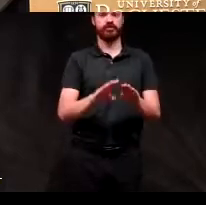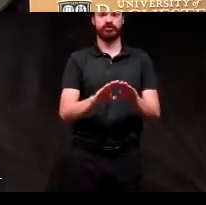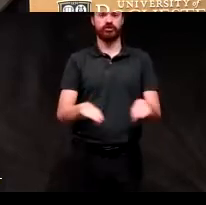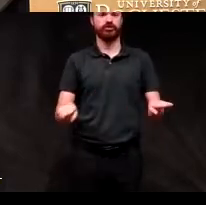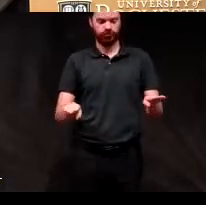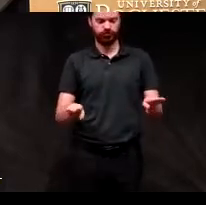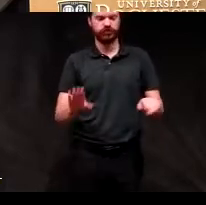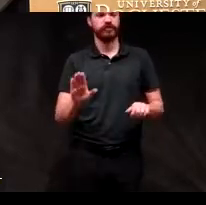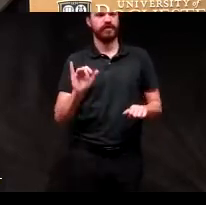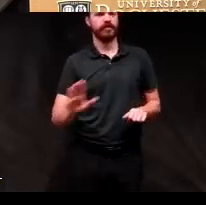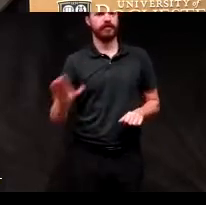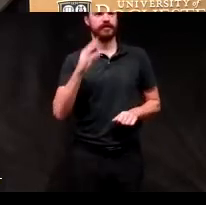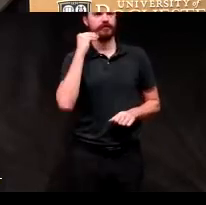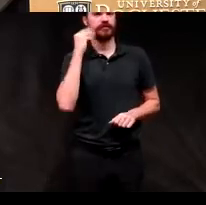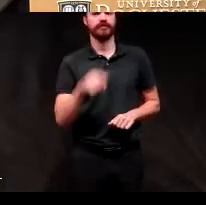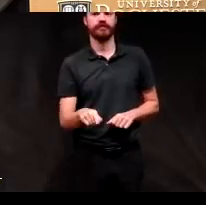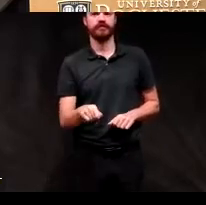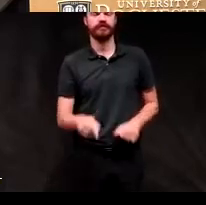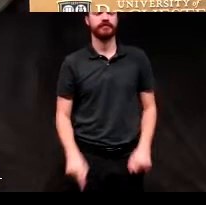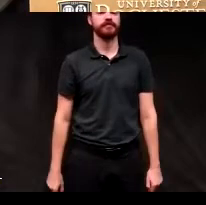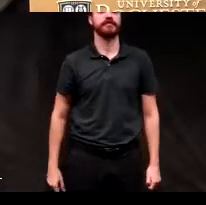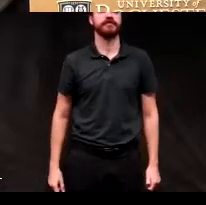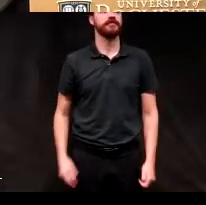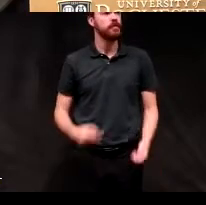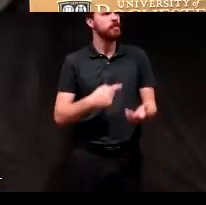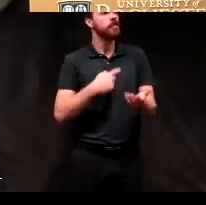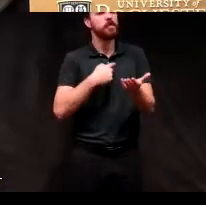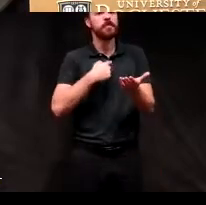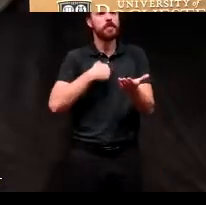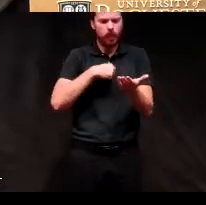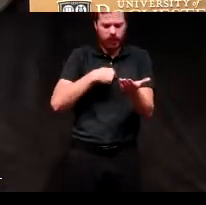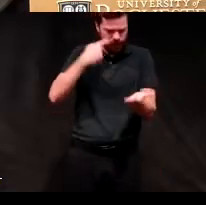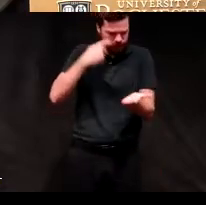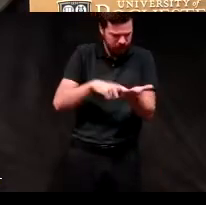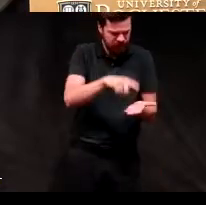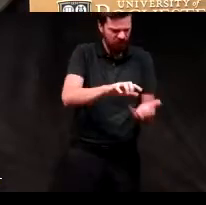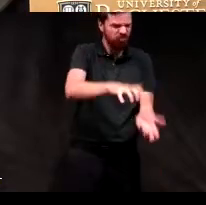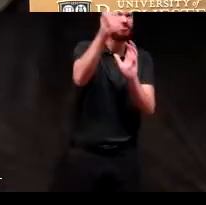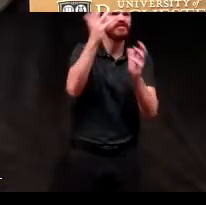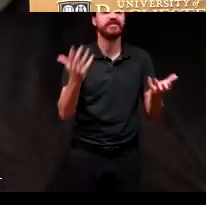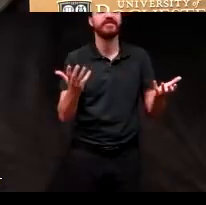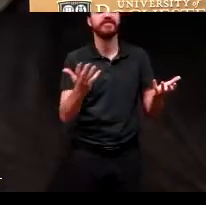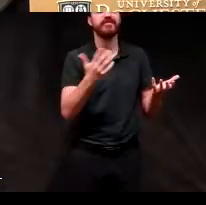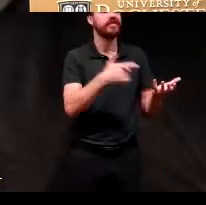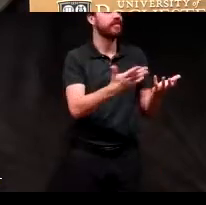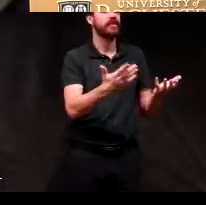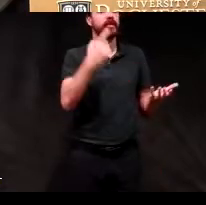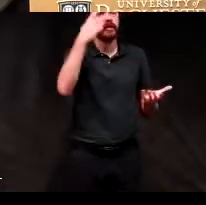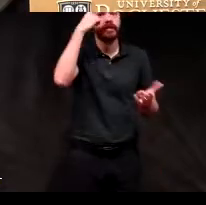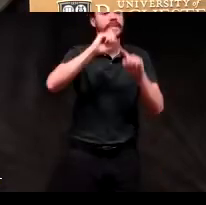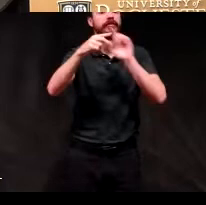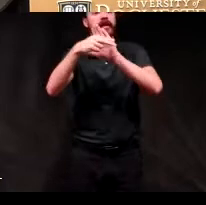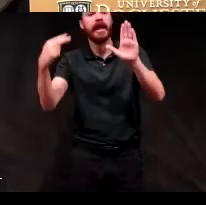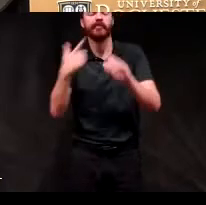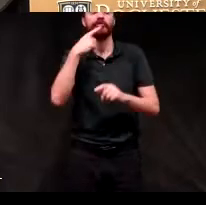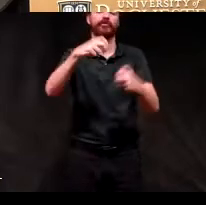they're experienced. We see them as being disruptive. I mean, think about all the labels that come with being ADHD.